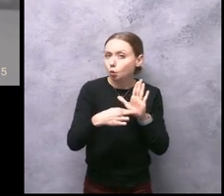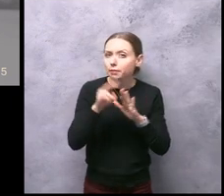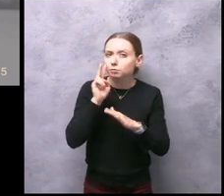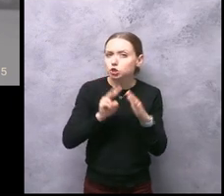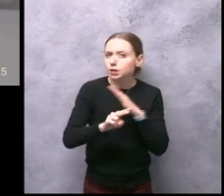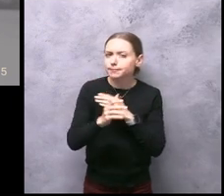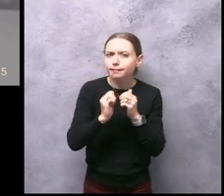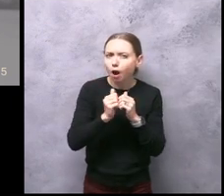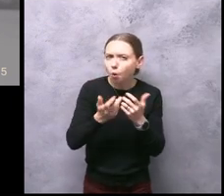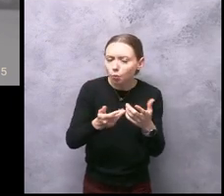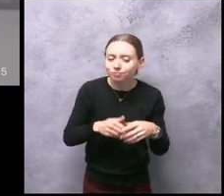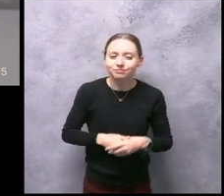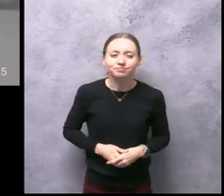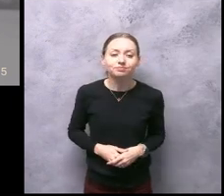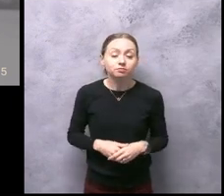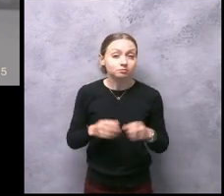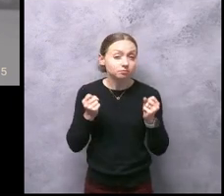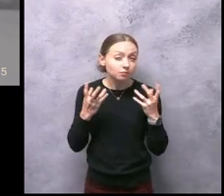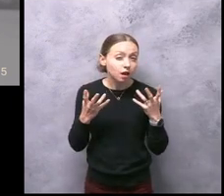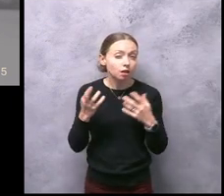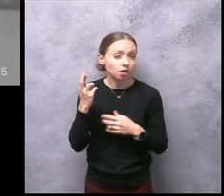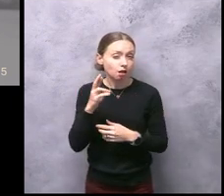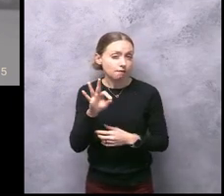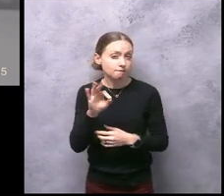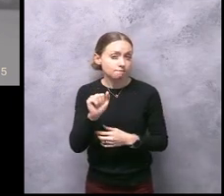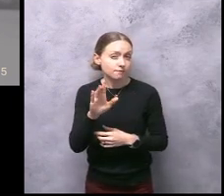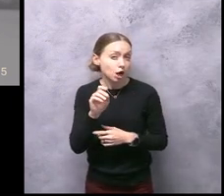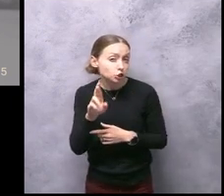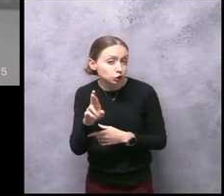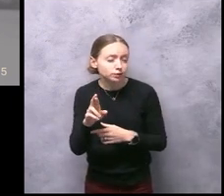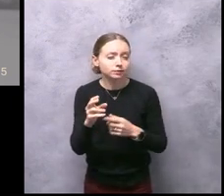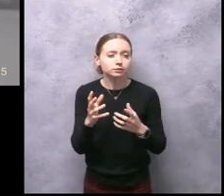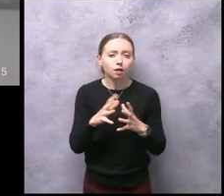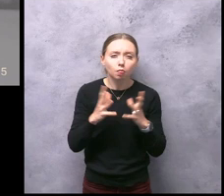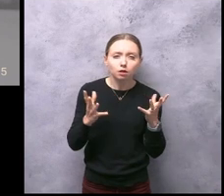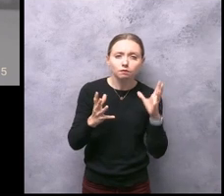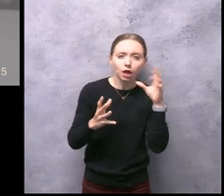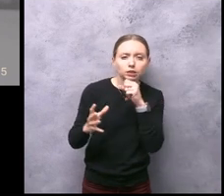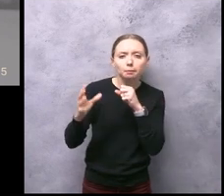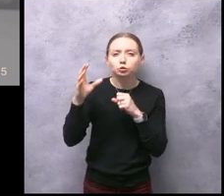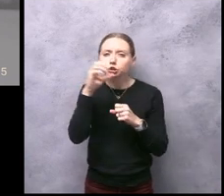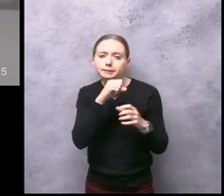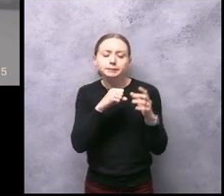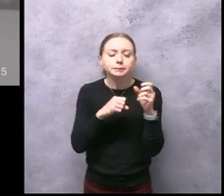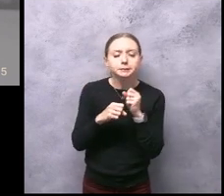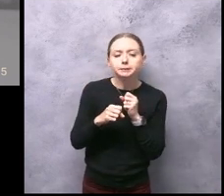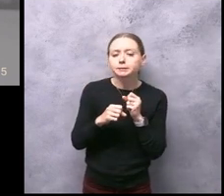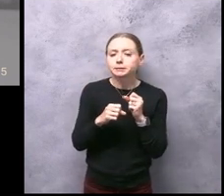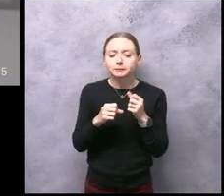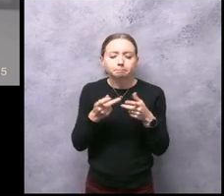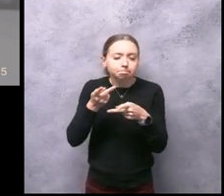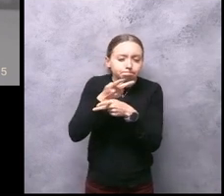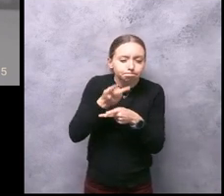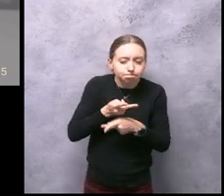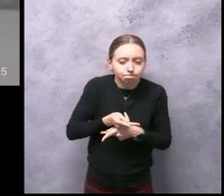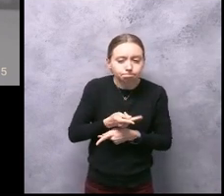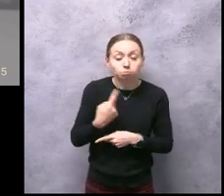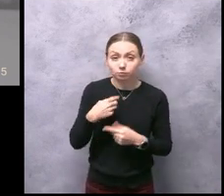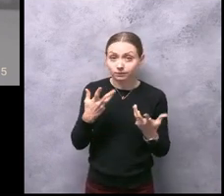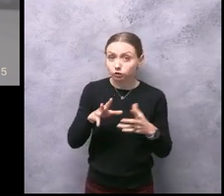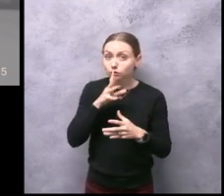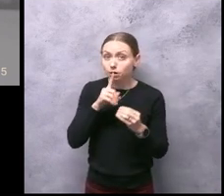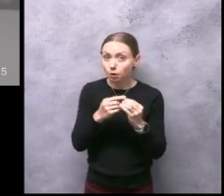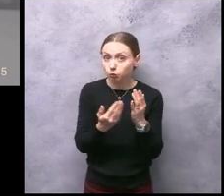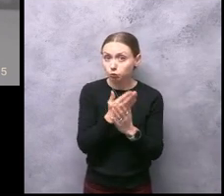projections. There are a lot of factors and a lot of assumptions that go into these projections. We've talked about new housing construction,